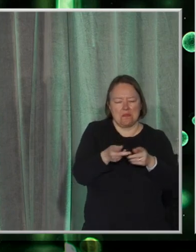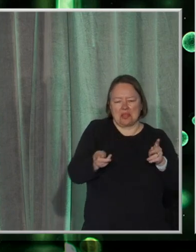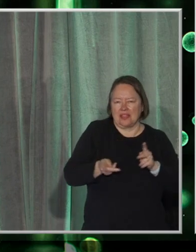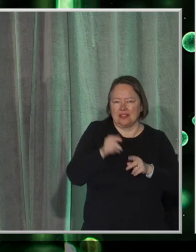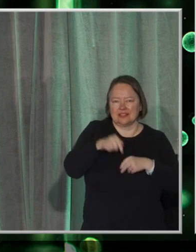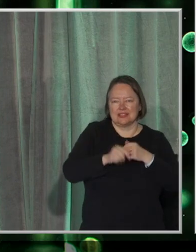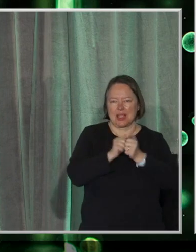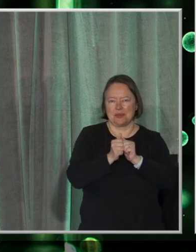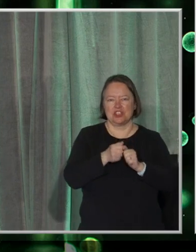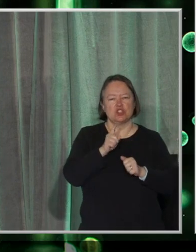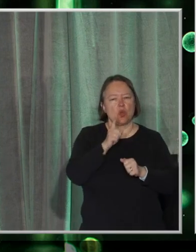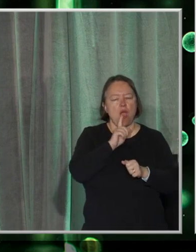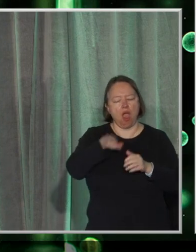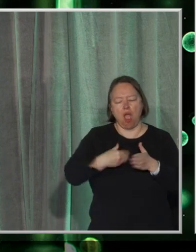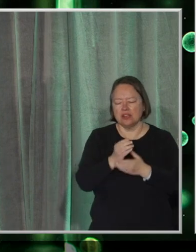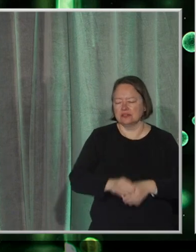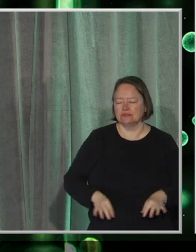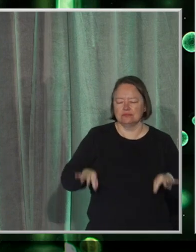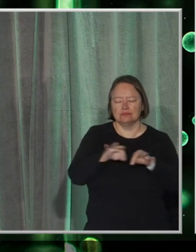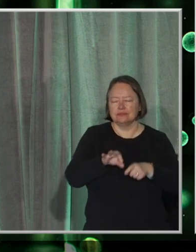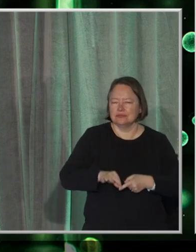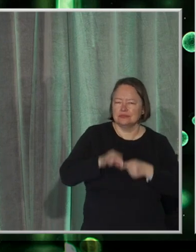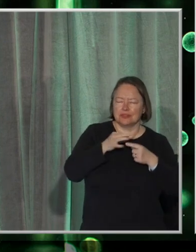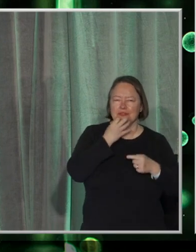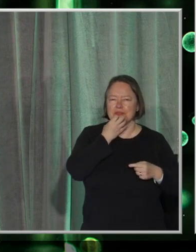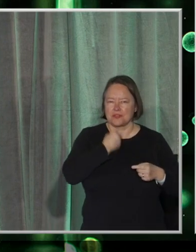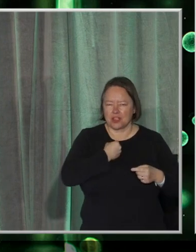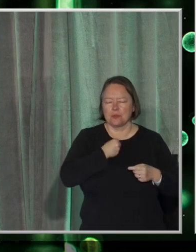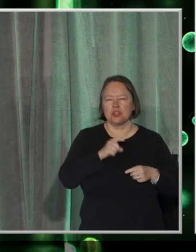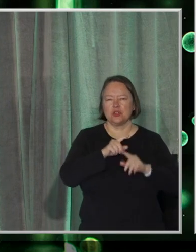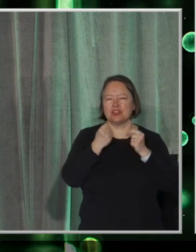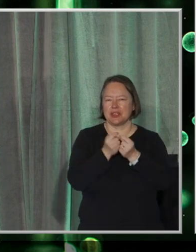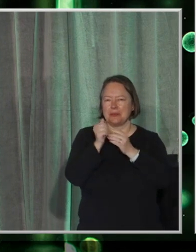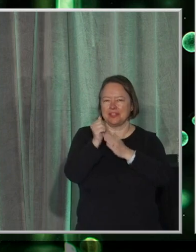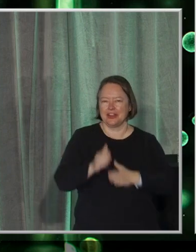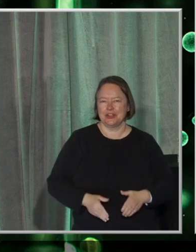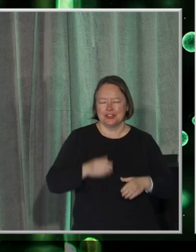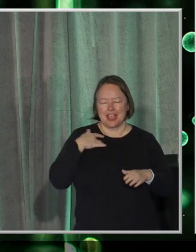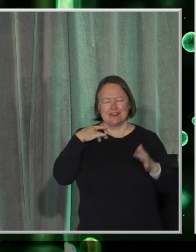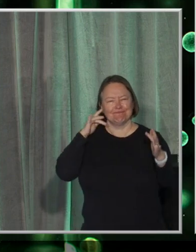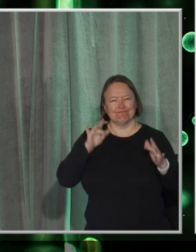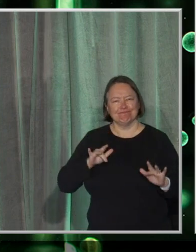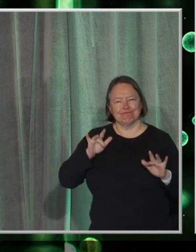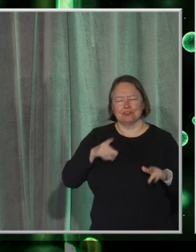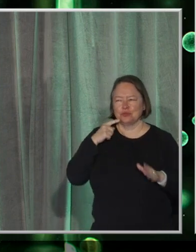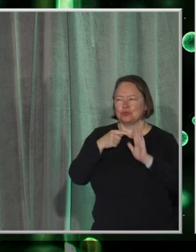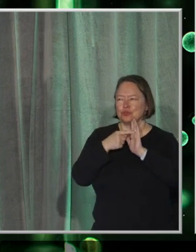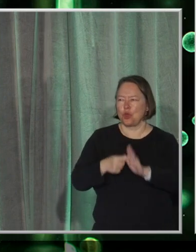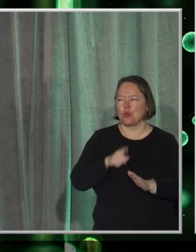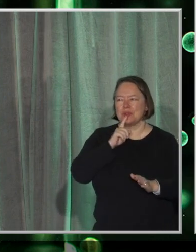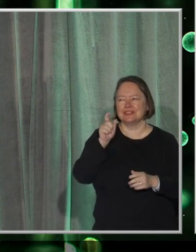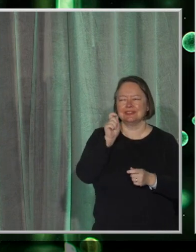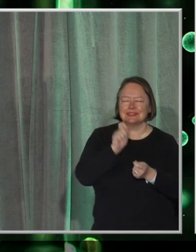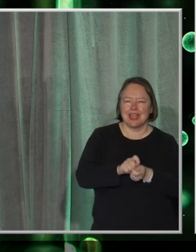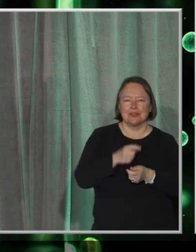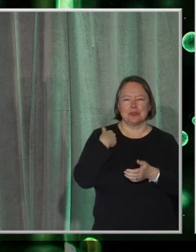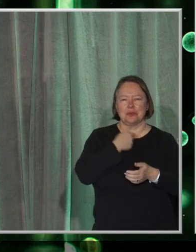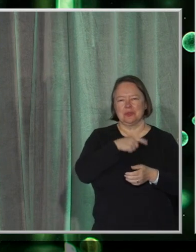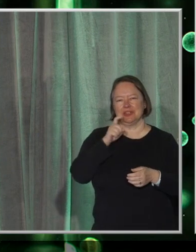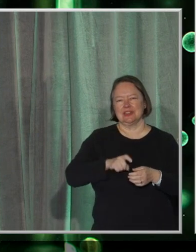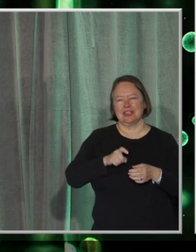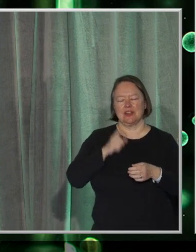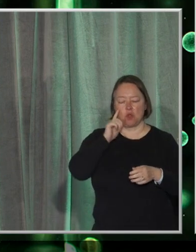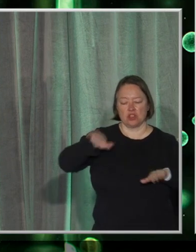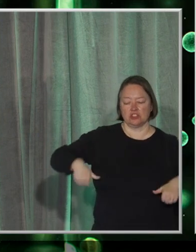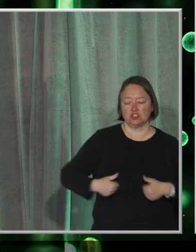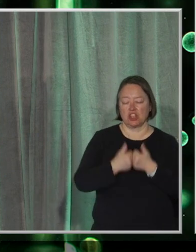hold significance, your efforts are invaluable, and the teamwork, leadership, and empathy you have demonstrated are exactly what we need to overcome